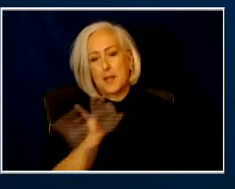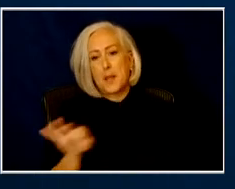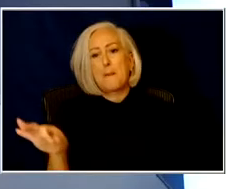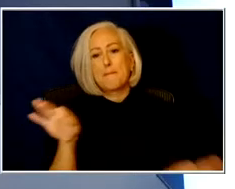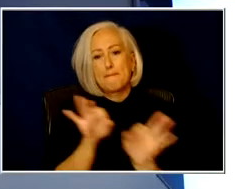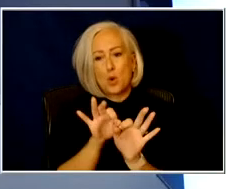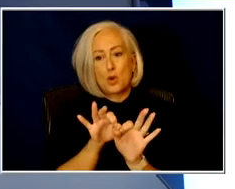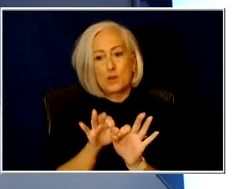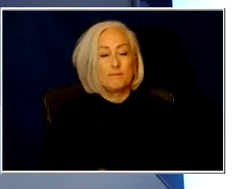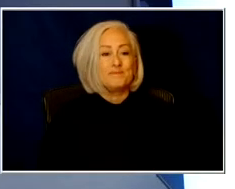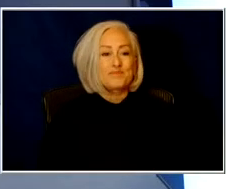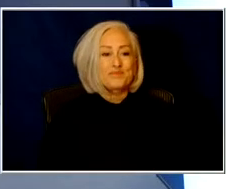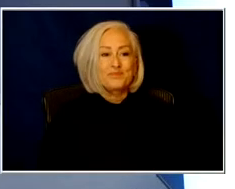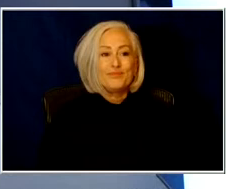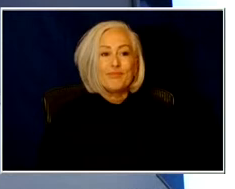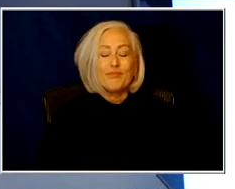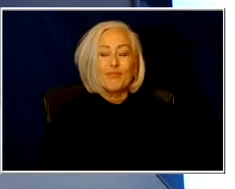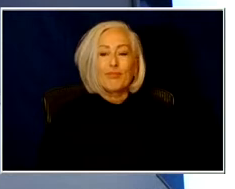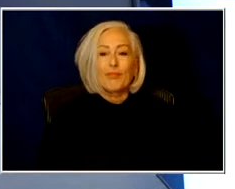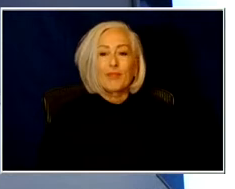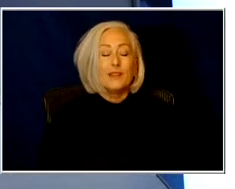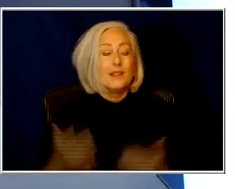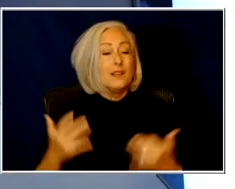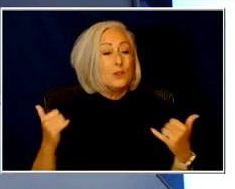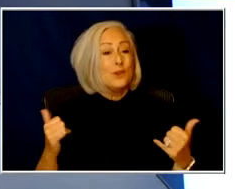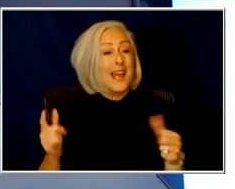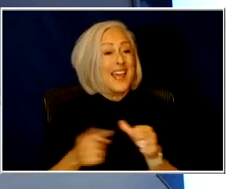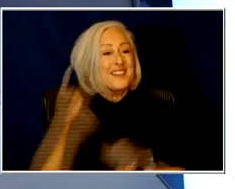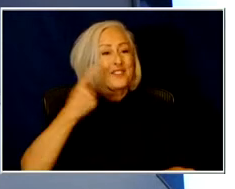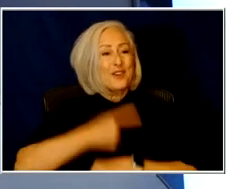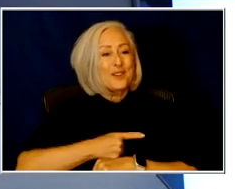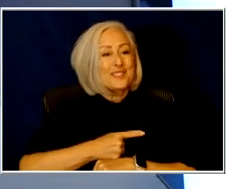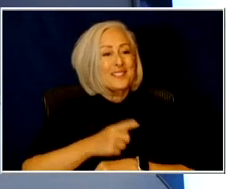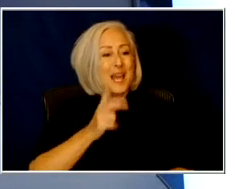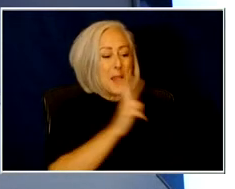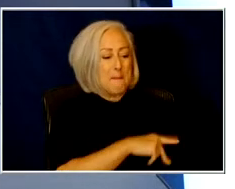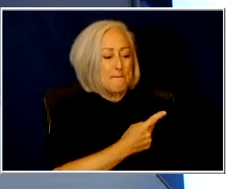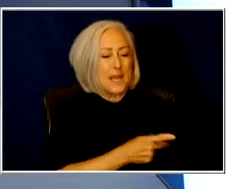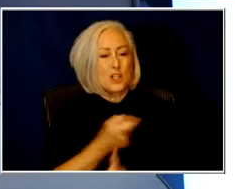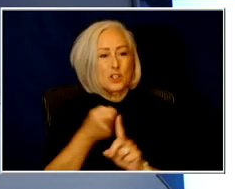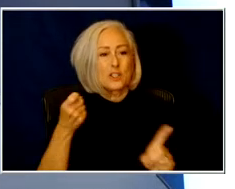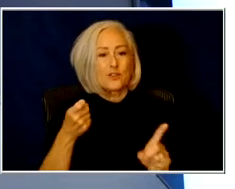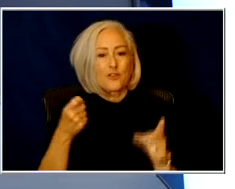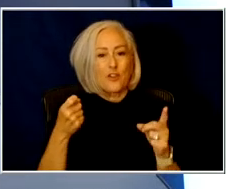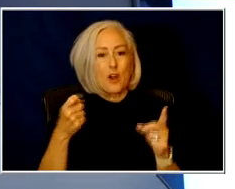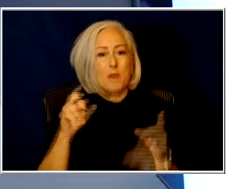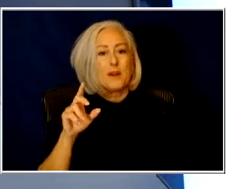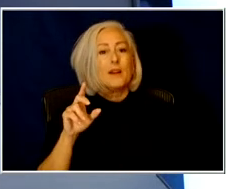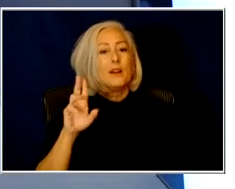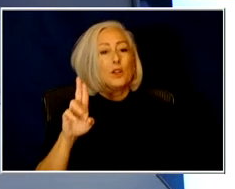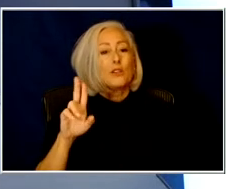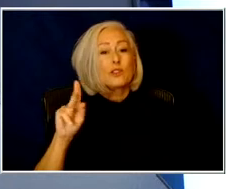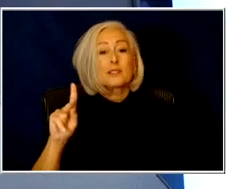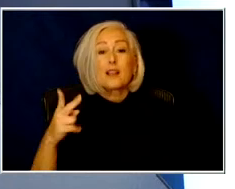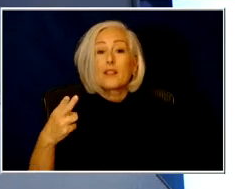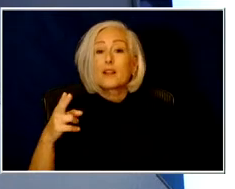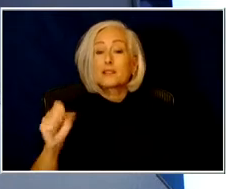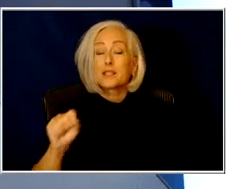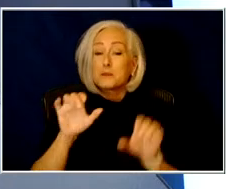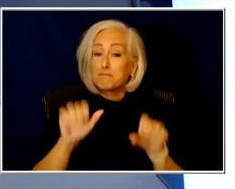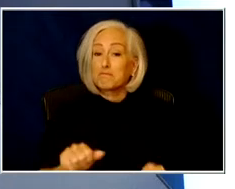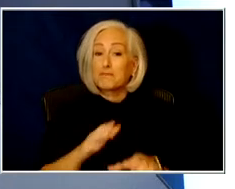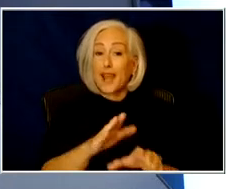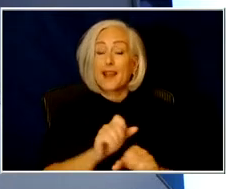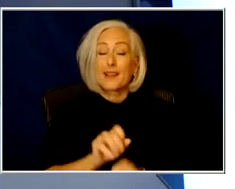Rick today uh this is the first day that patients uh in the health system can get their flu shot what do they need to do to get one and are there any